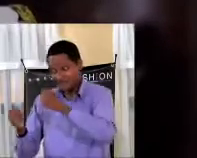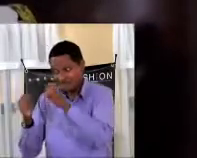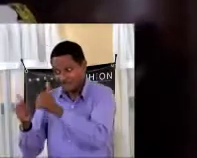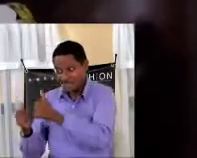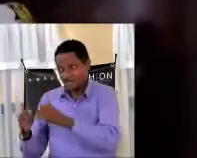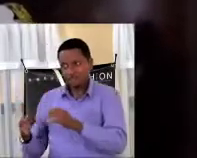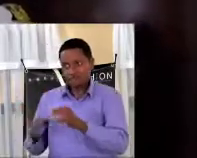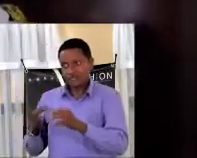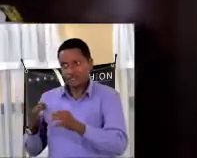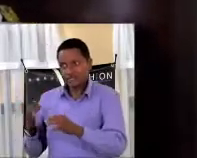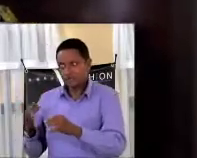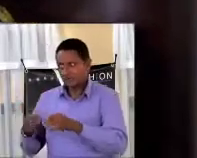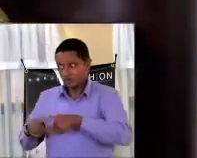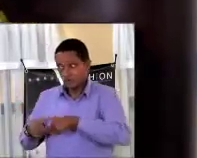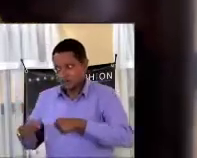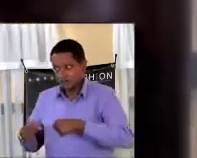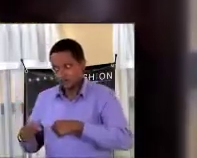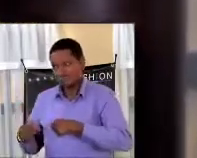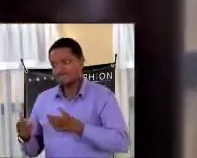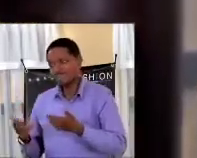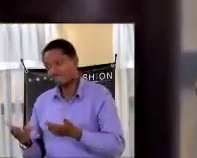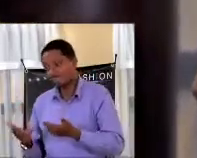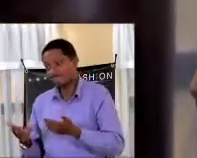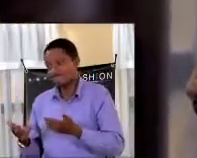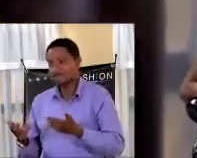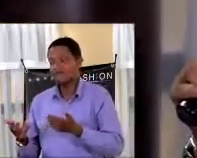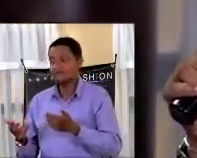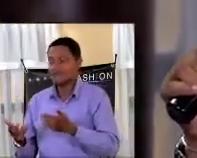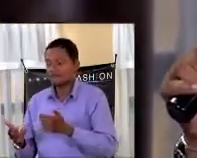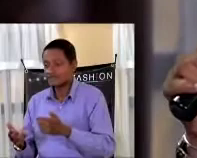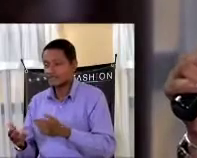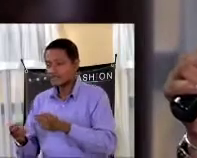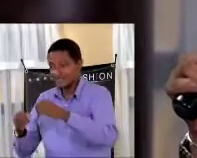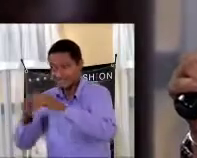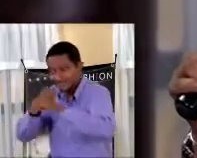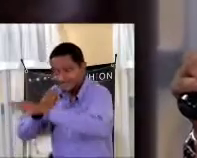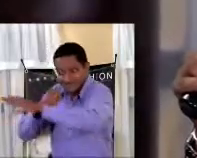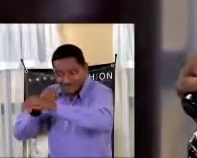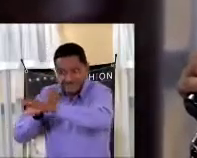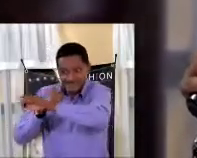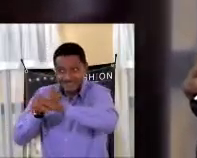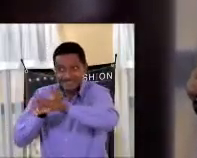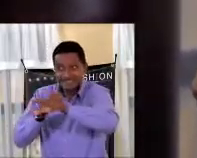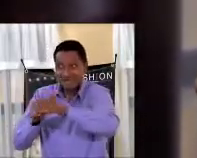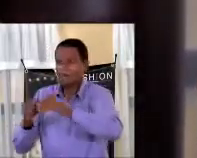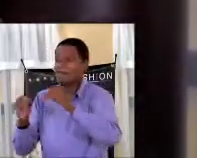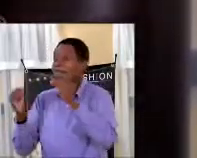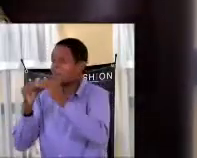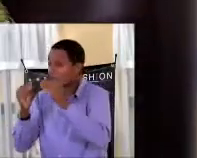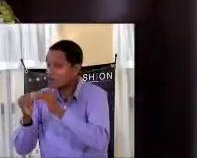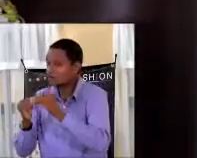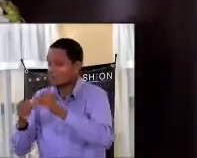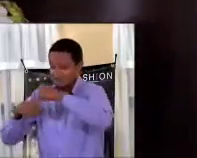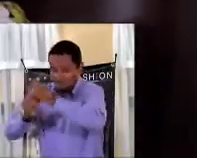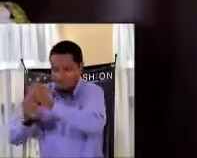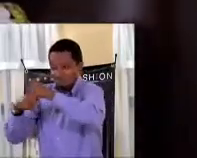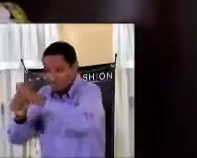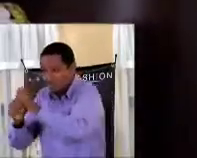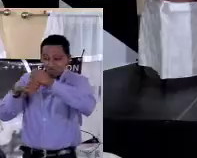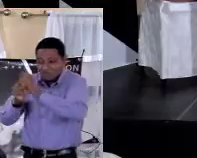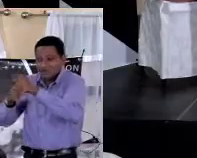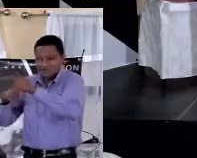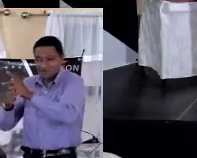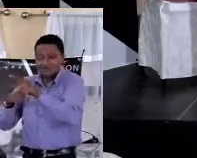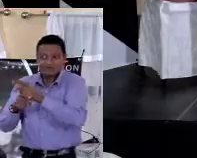understand that the factors that affect that are larger scale marketing and branding efforts, and larger scale production efforts and selling